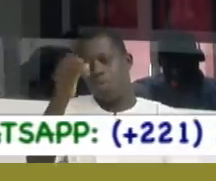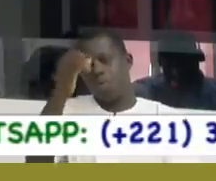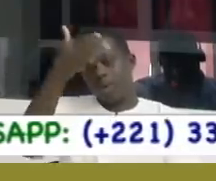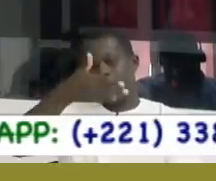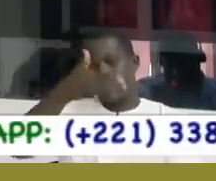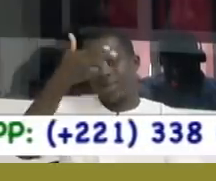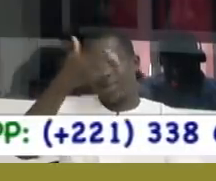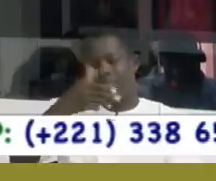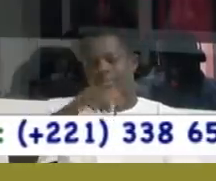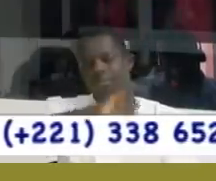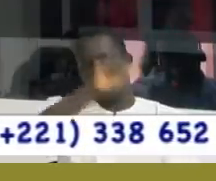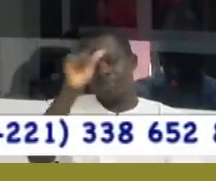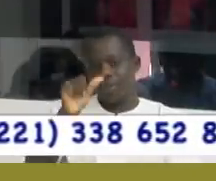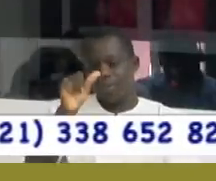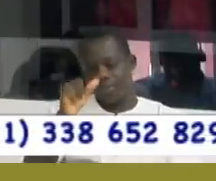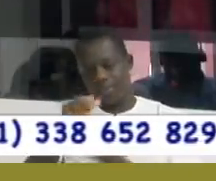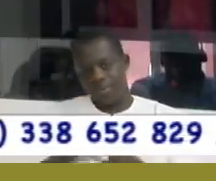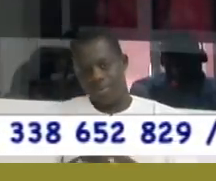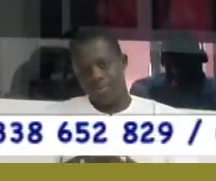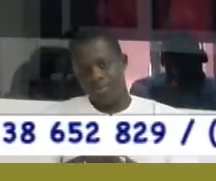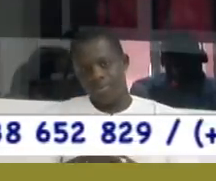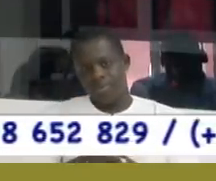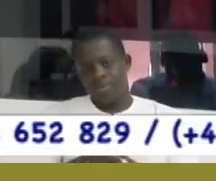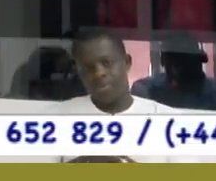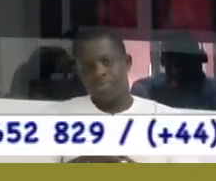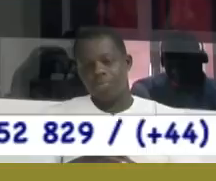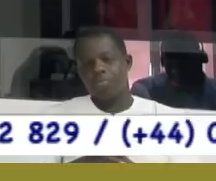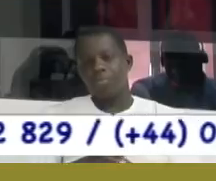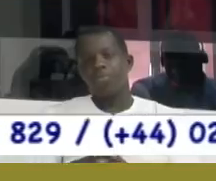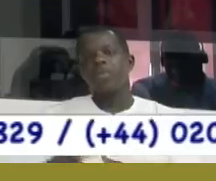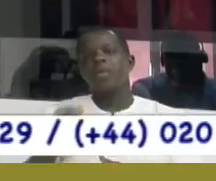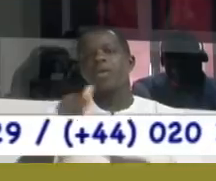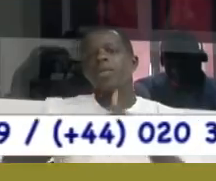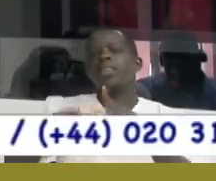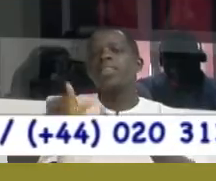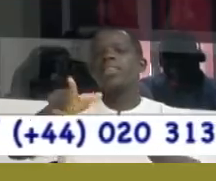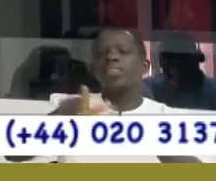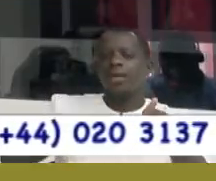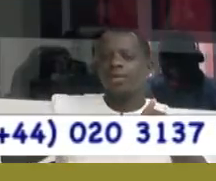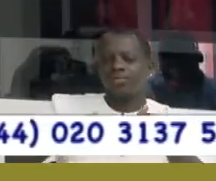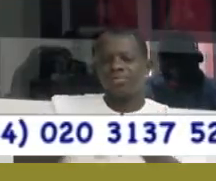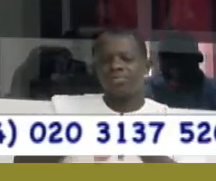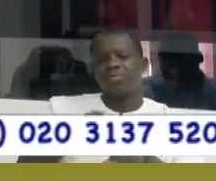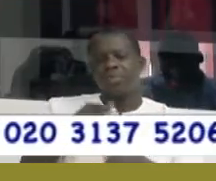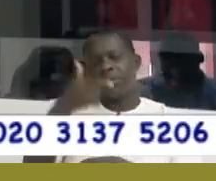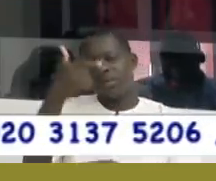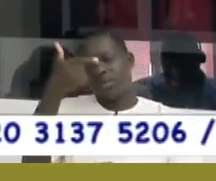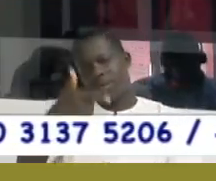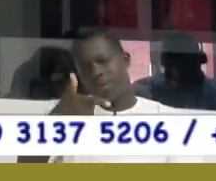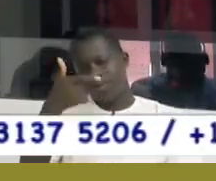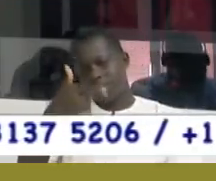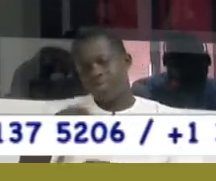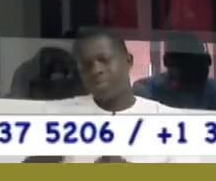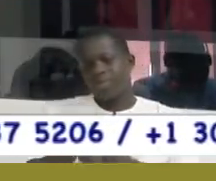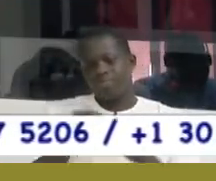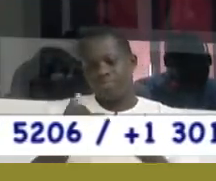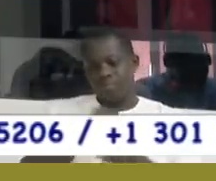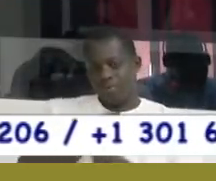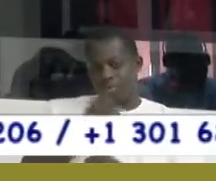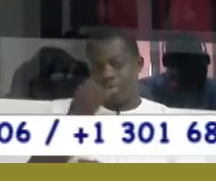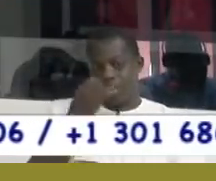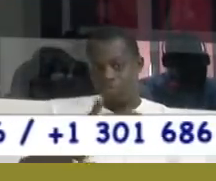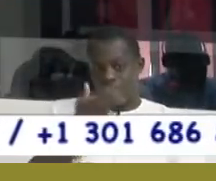April, 2019. And in line 717, this is what he had to